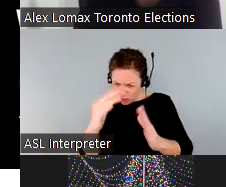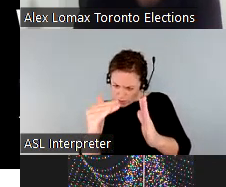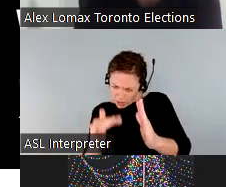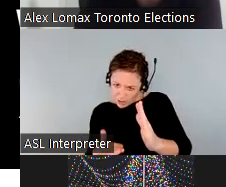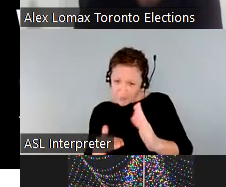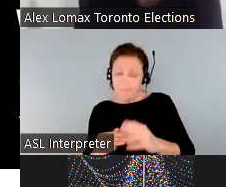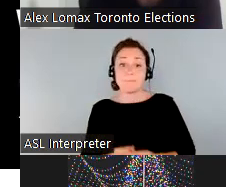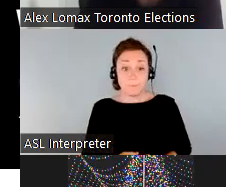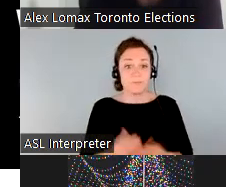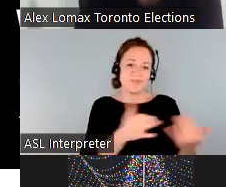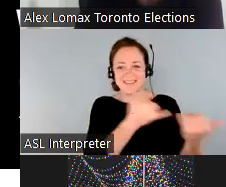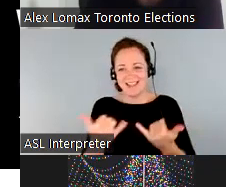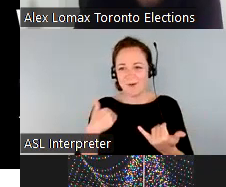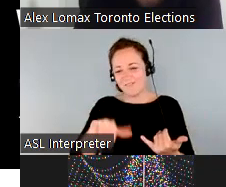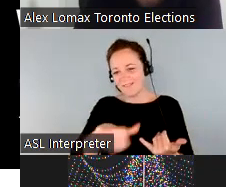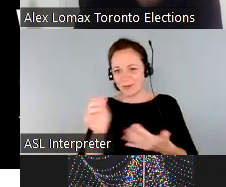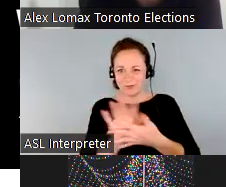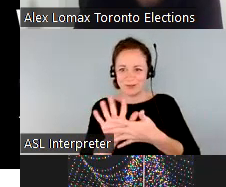video to show you about that.